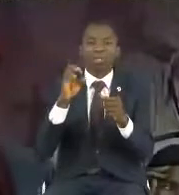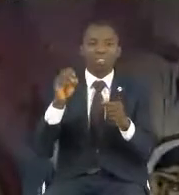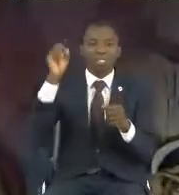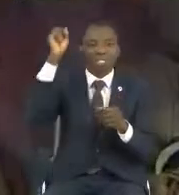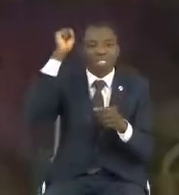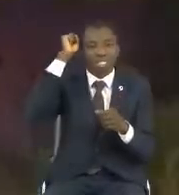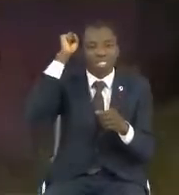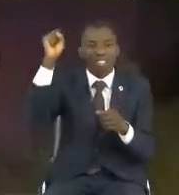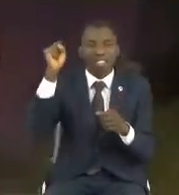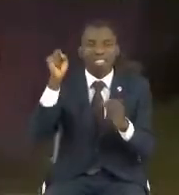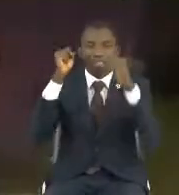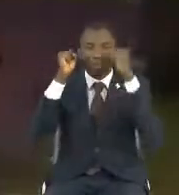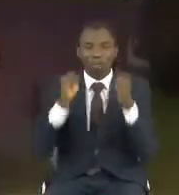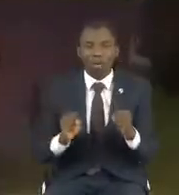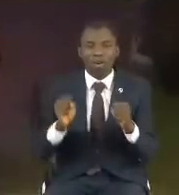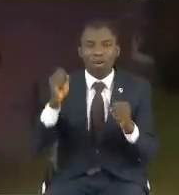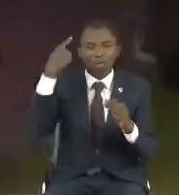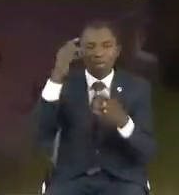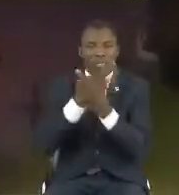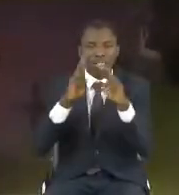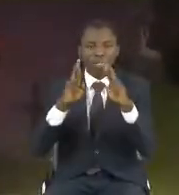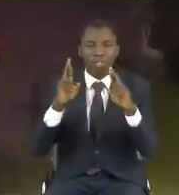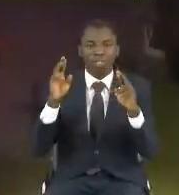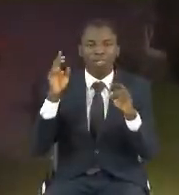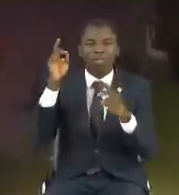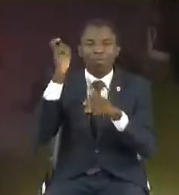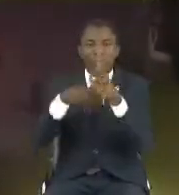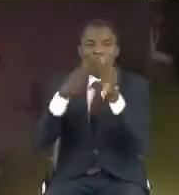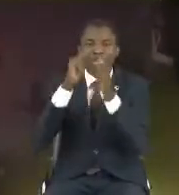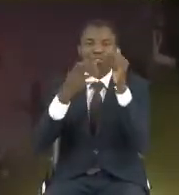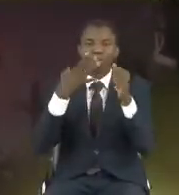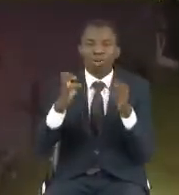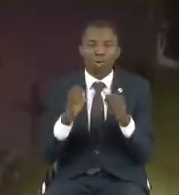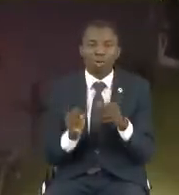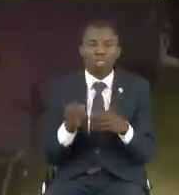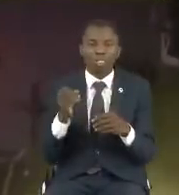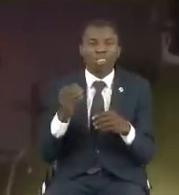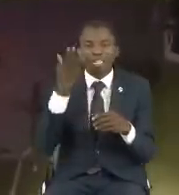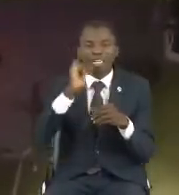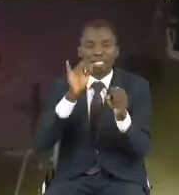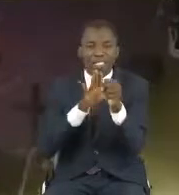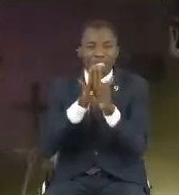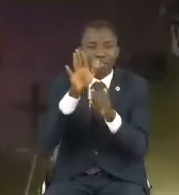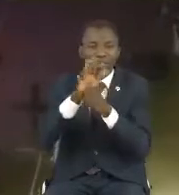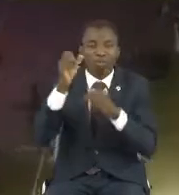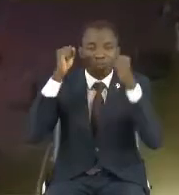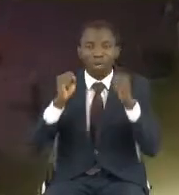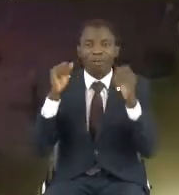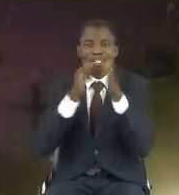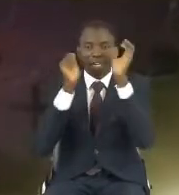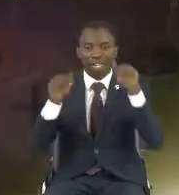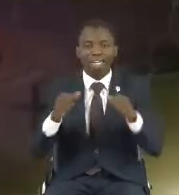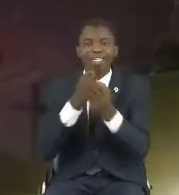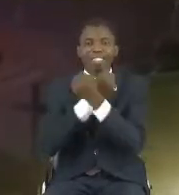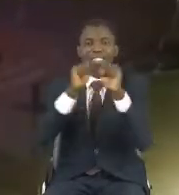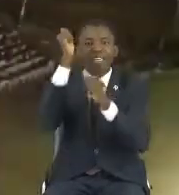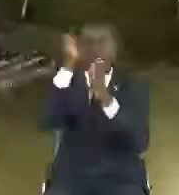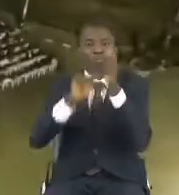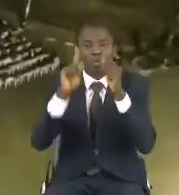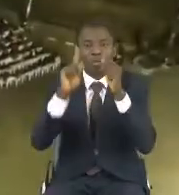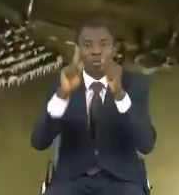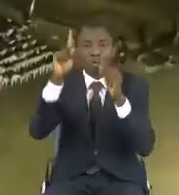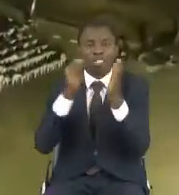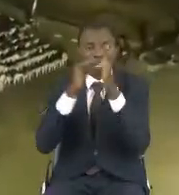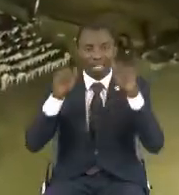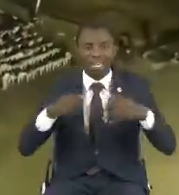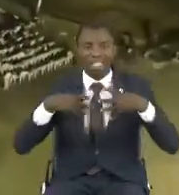enough power here tonight that can save everyone, that can heal everyone,